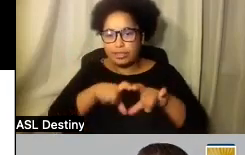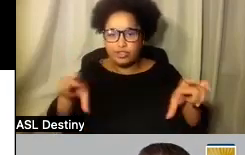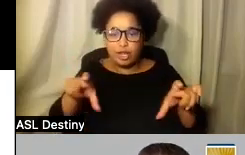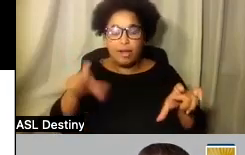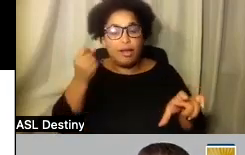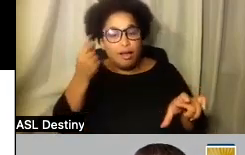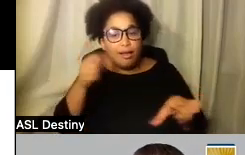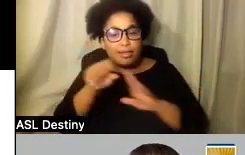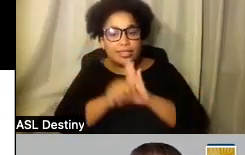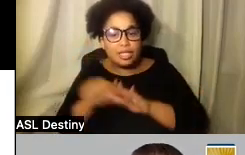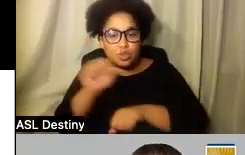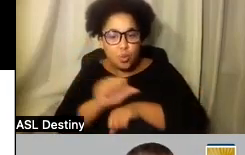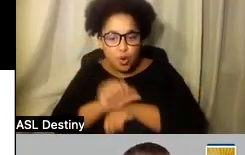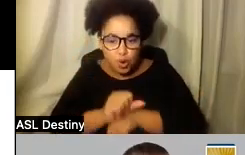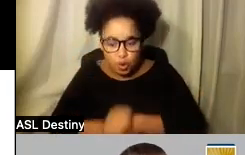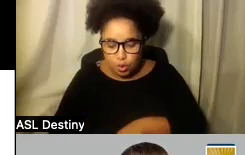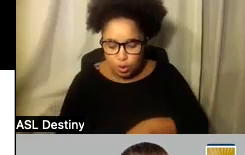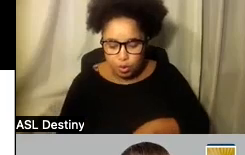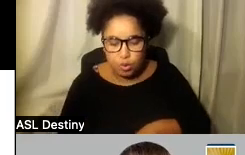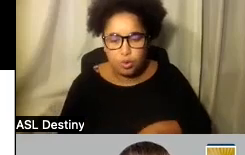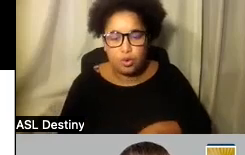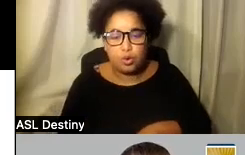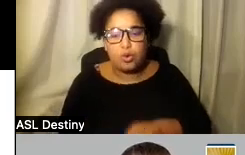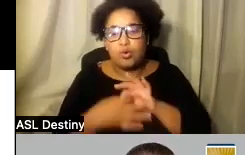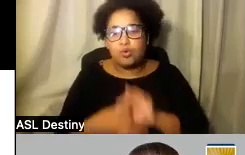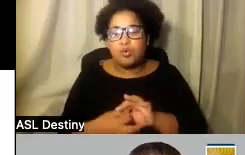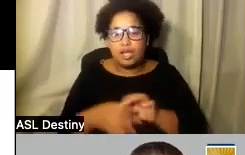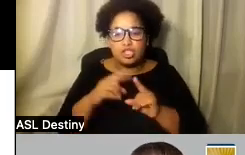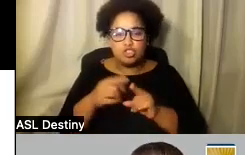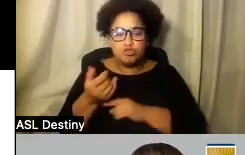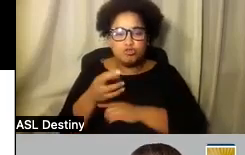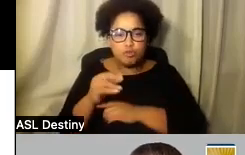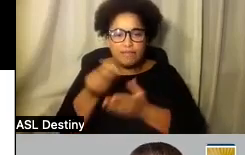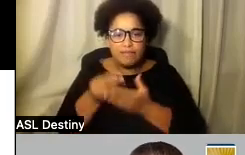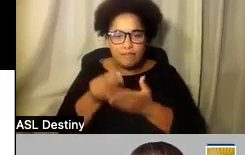the work it does all the work in terms of the grant funding,